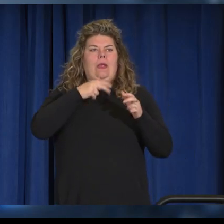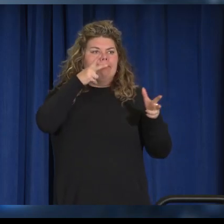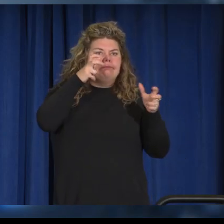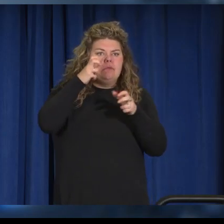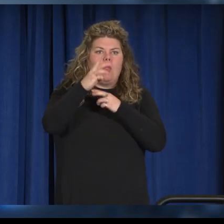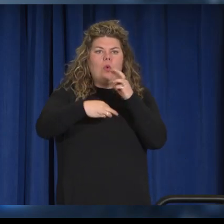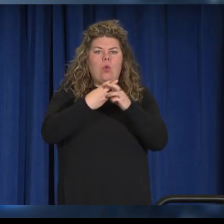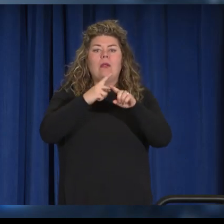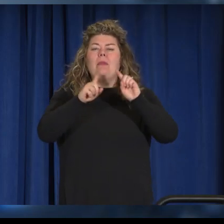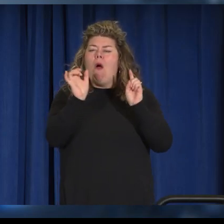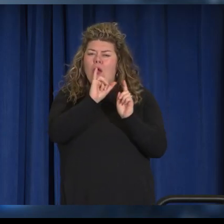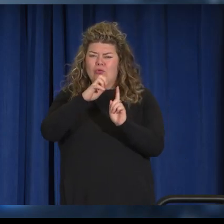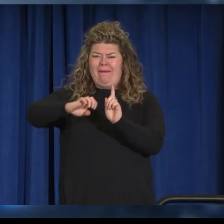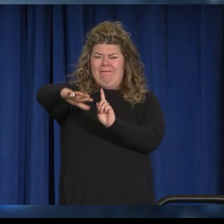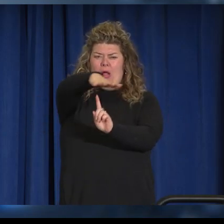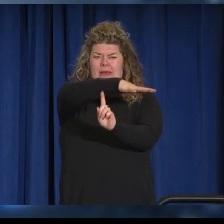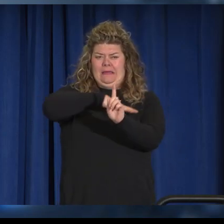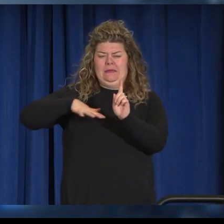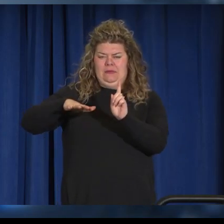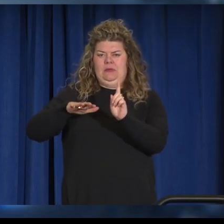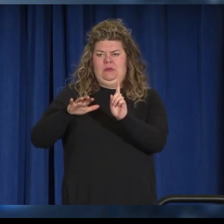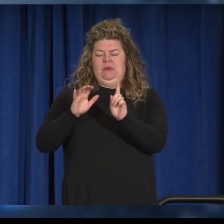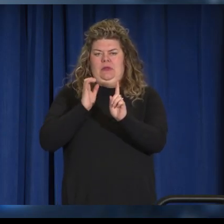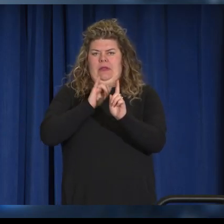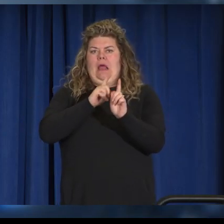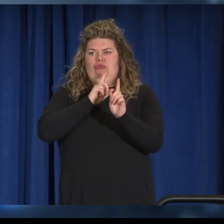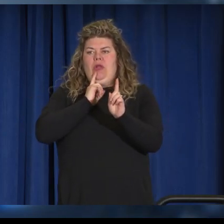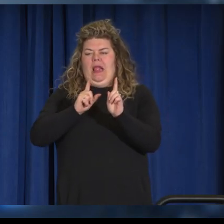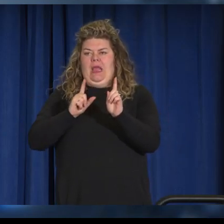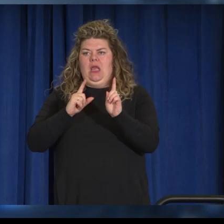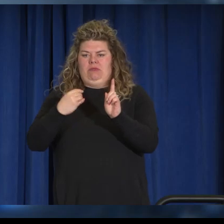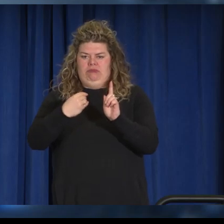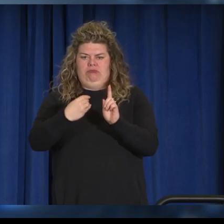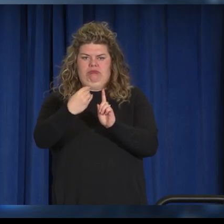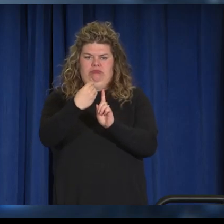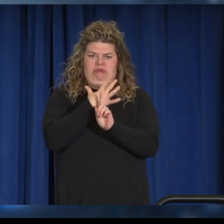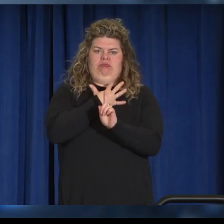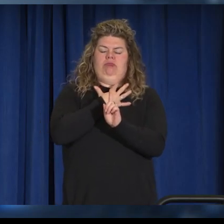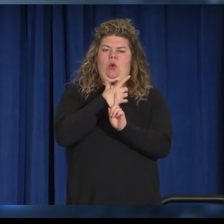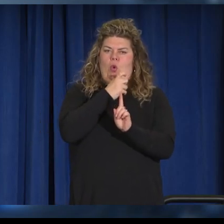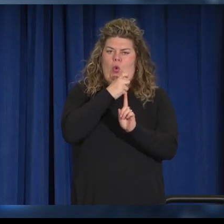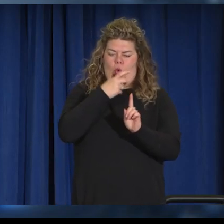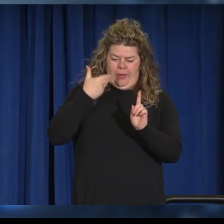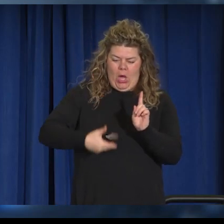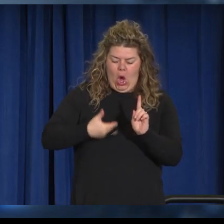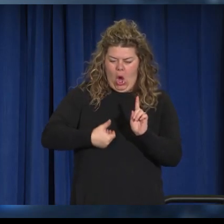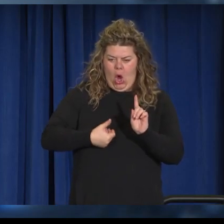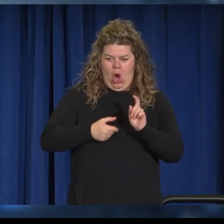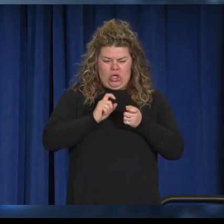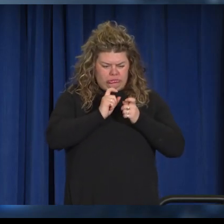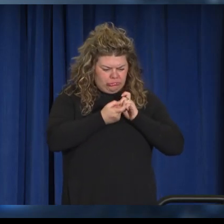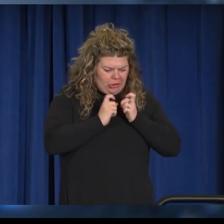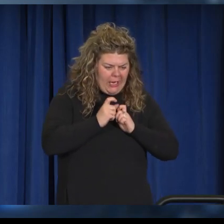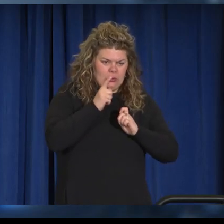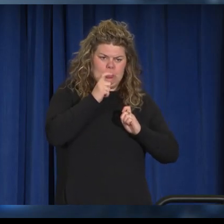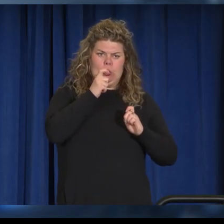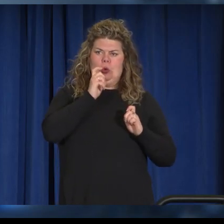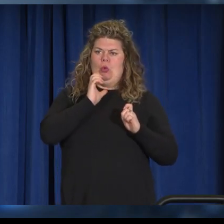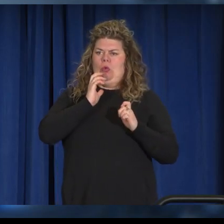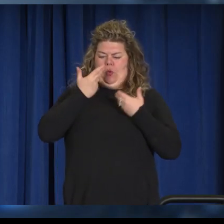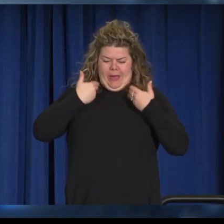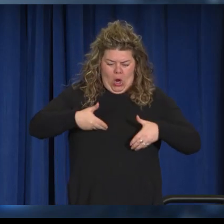also the environmental factors that shape us, that define us, that mold our characteristics, our traits,